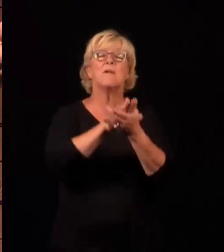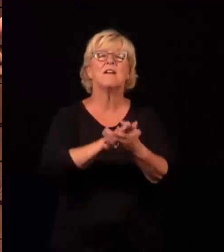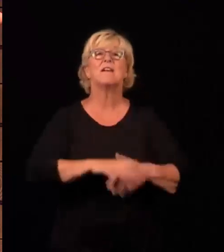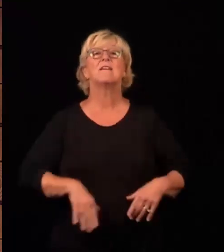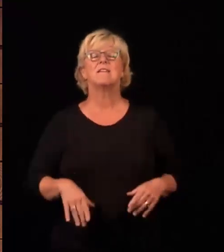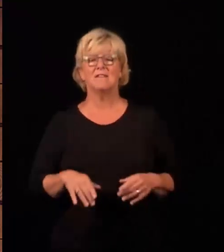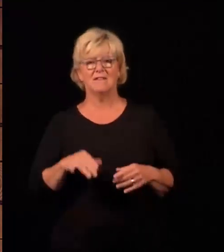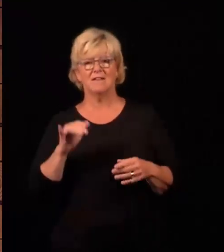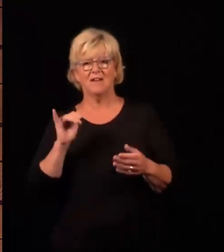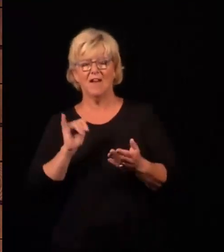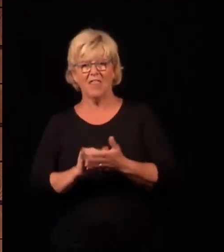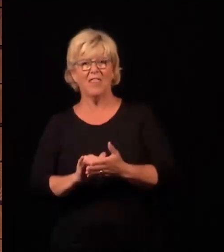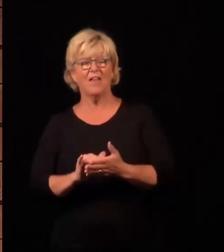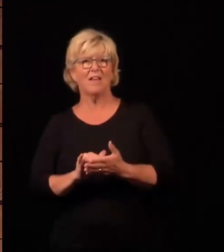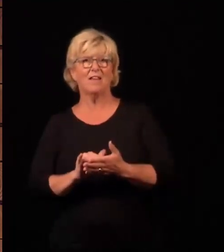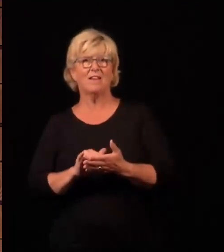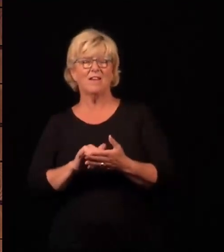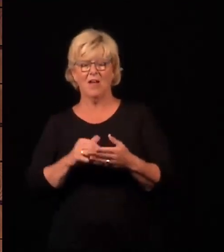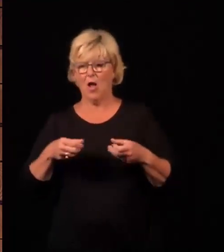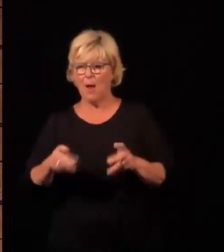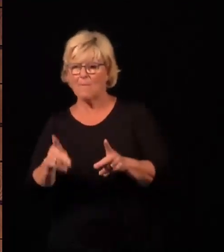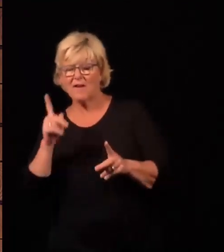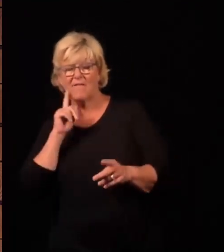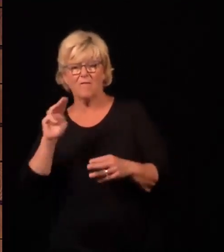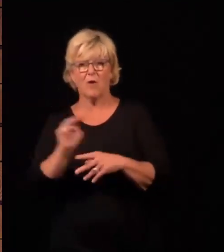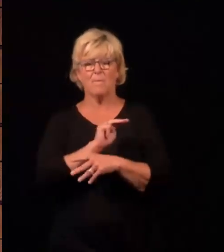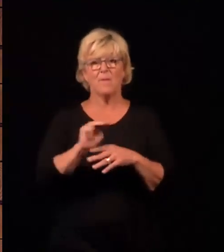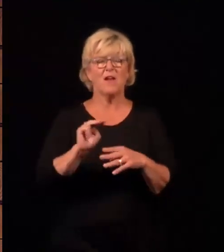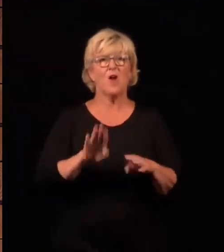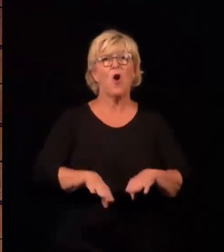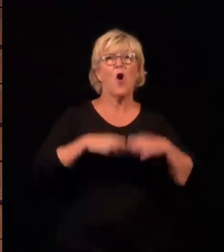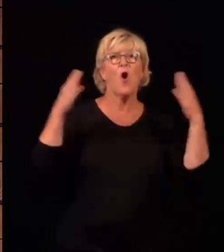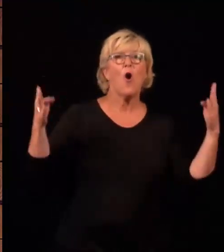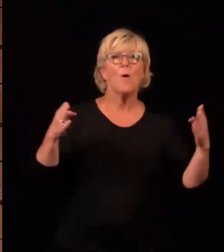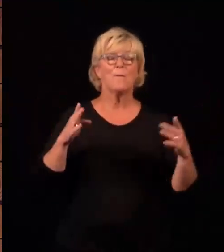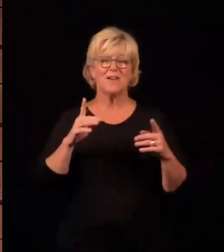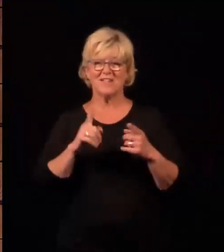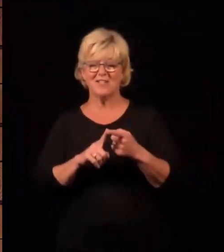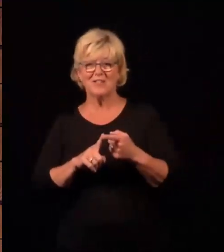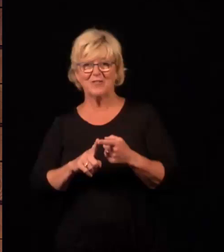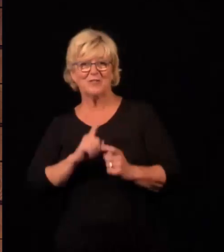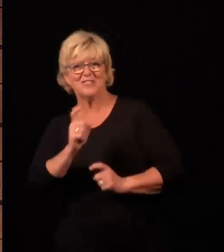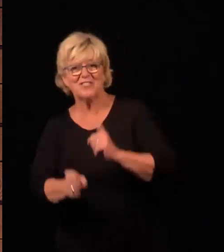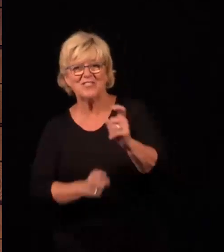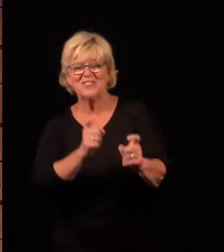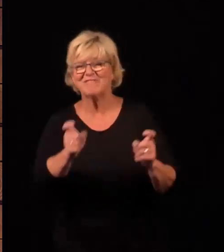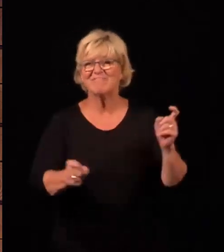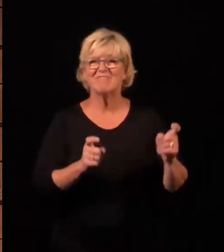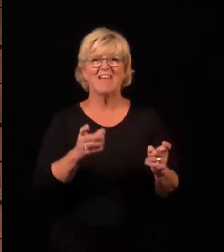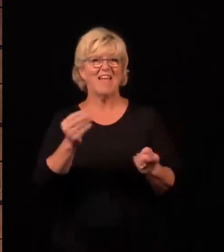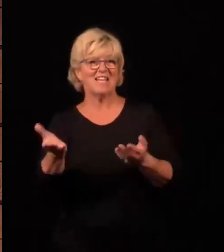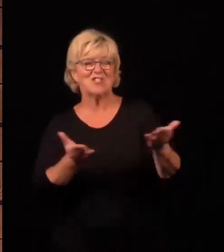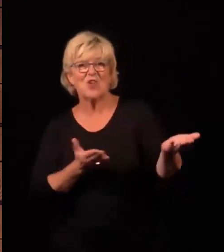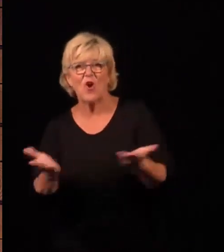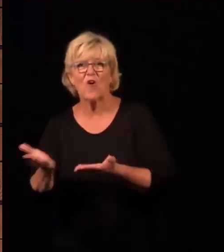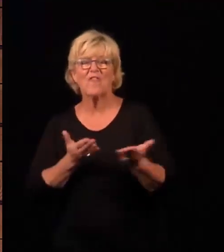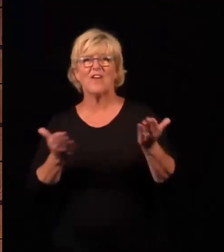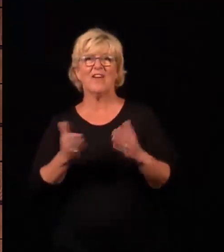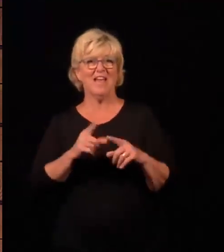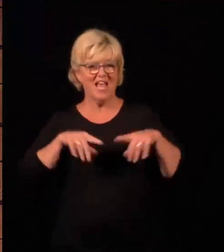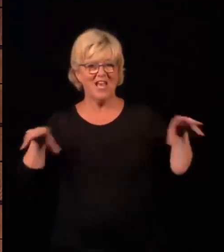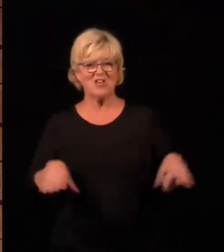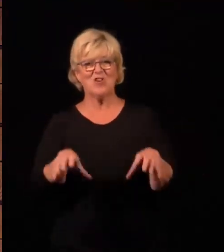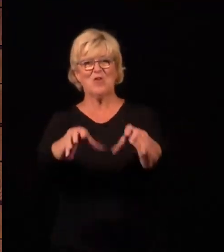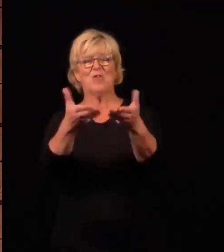for ministry open up before us, not only in cheerful giving to support the ministry, but in serving and in